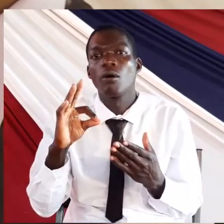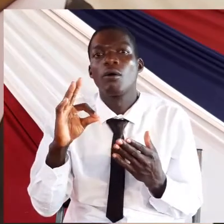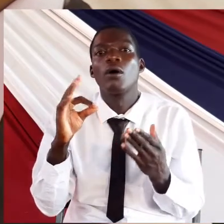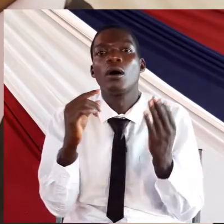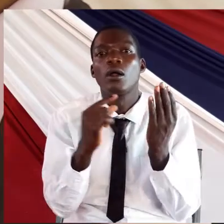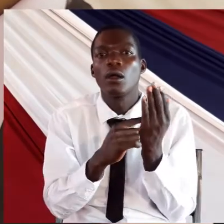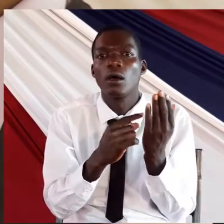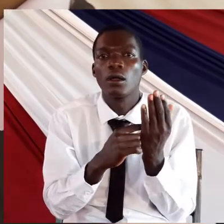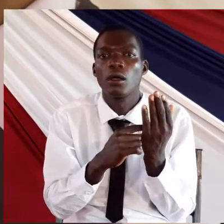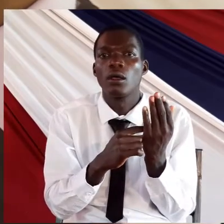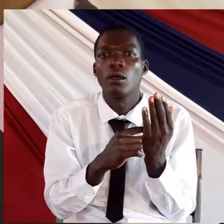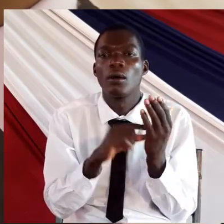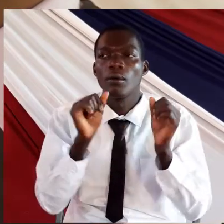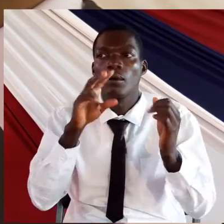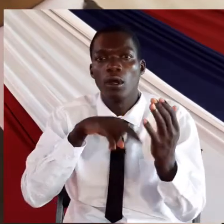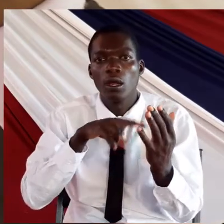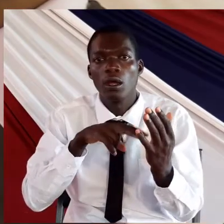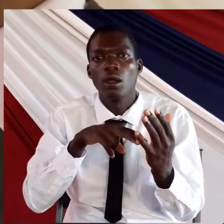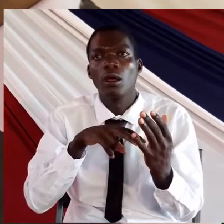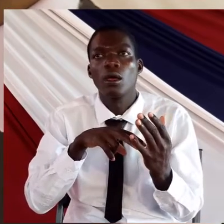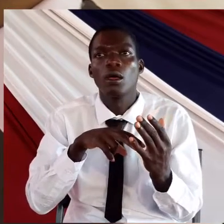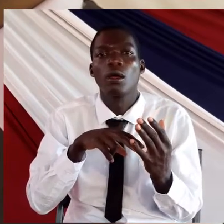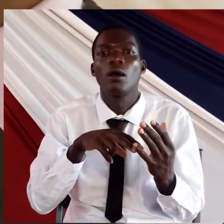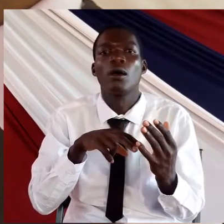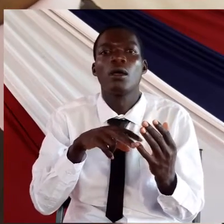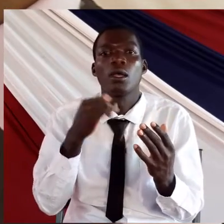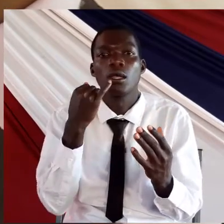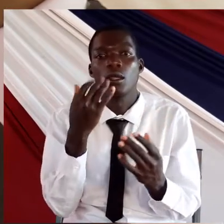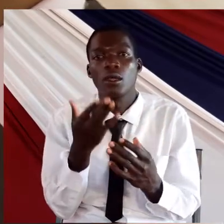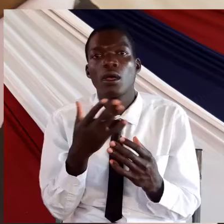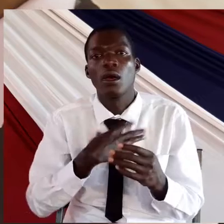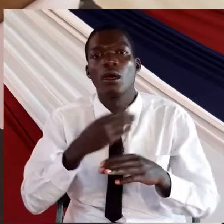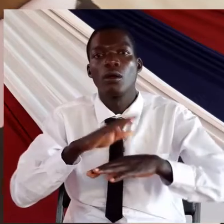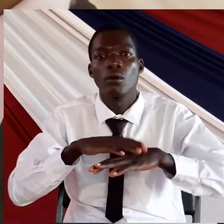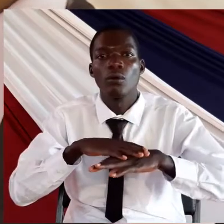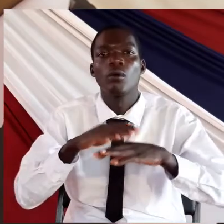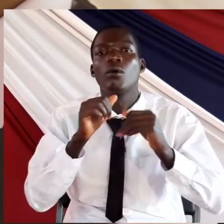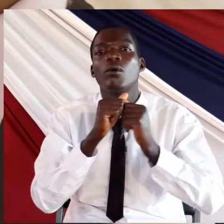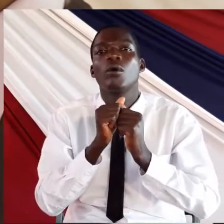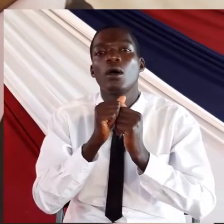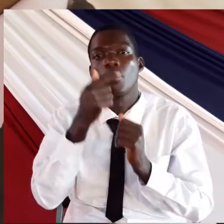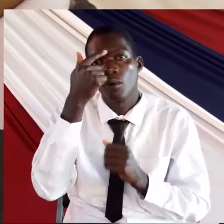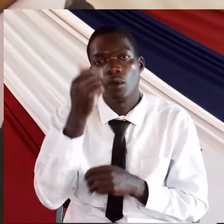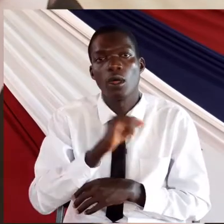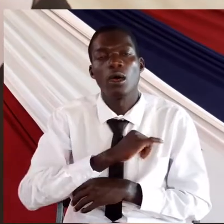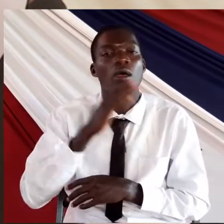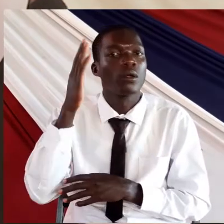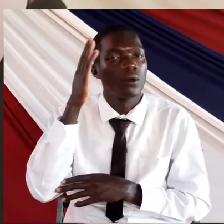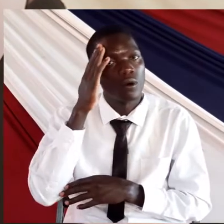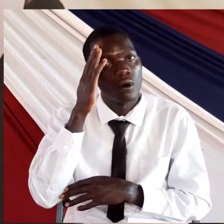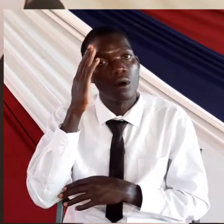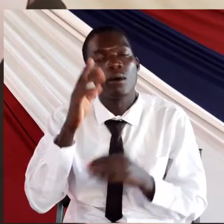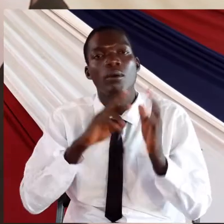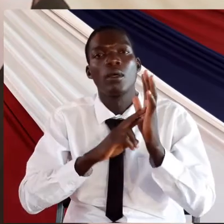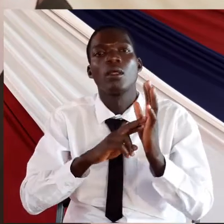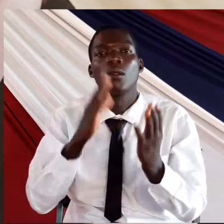probably relied on the myths in the Near East and put together those ideas to present as